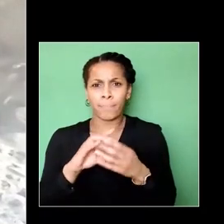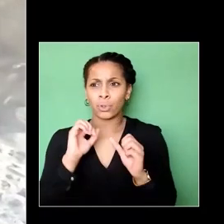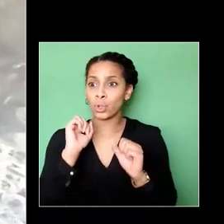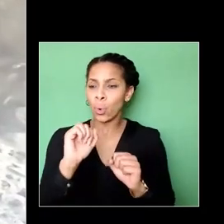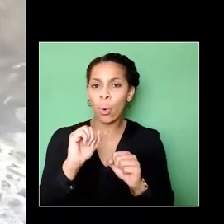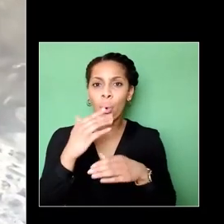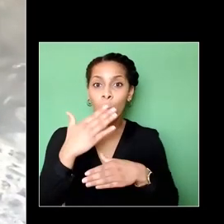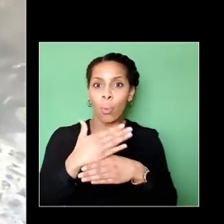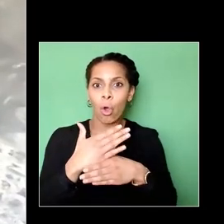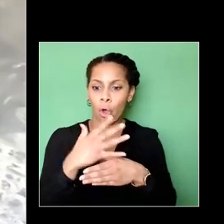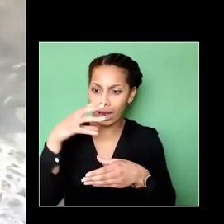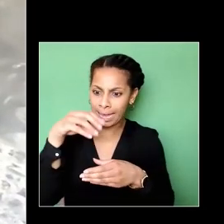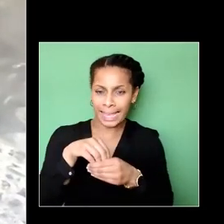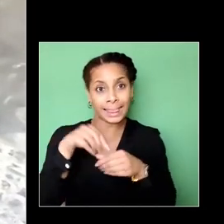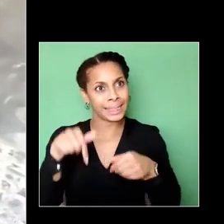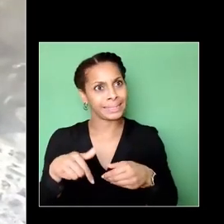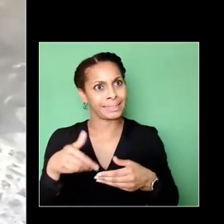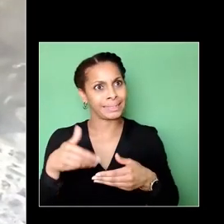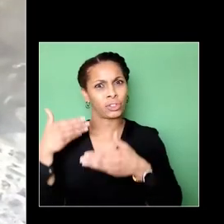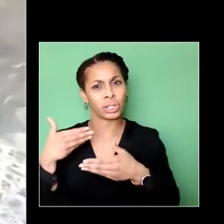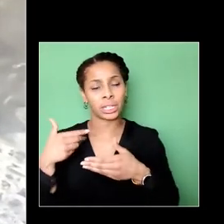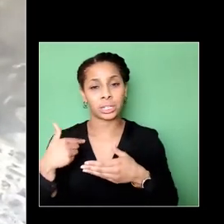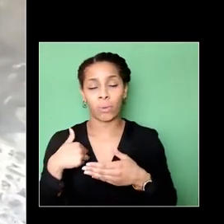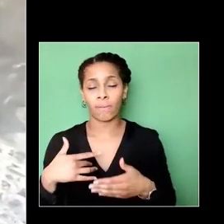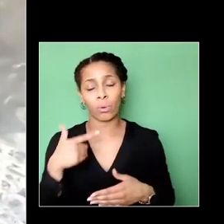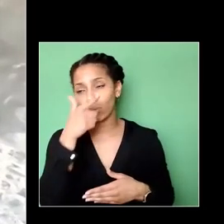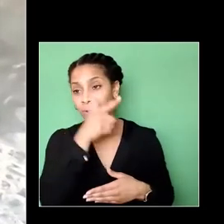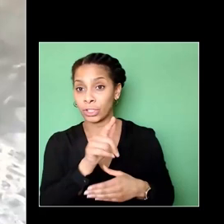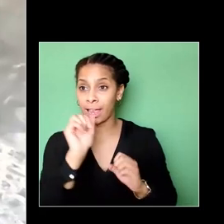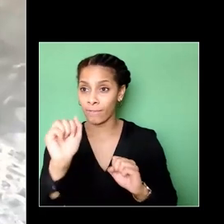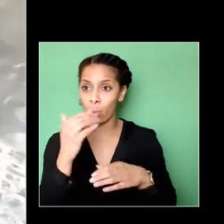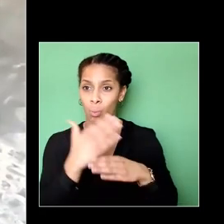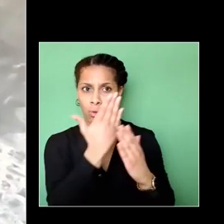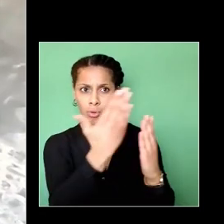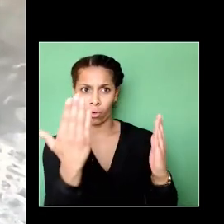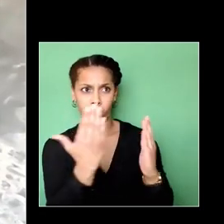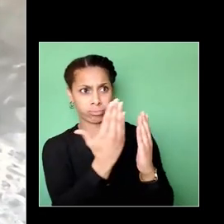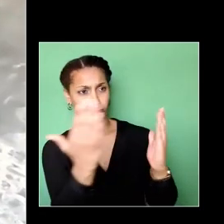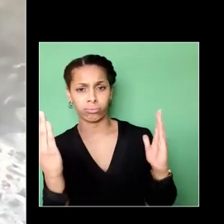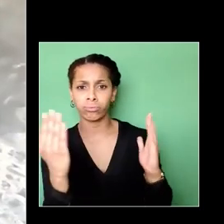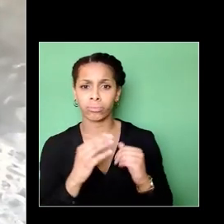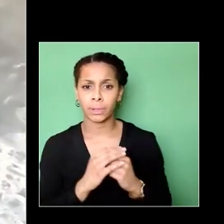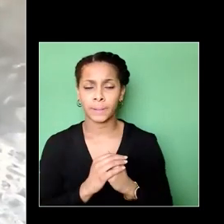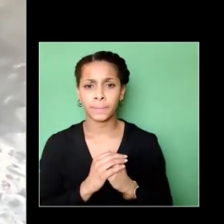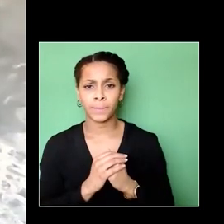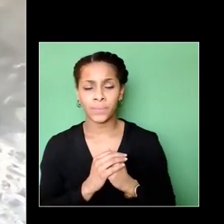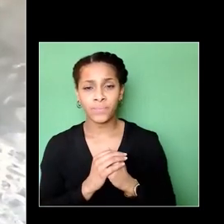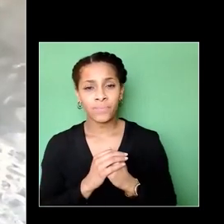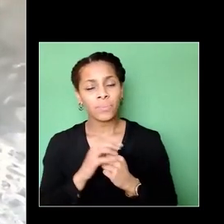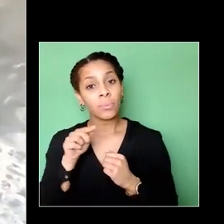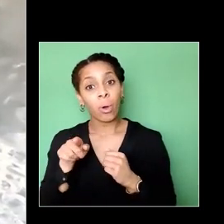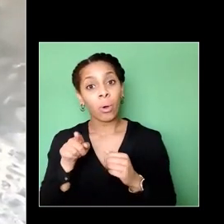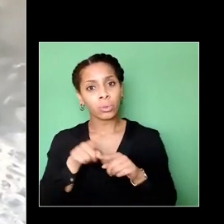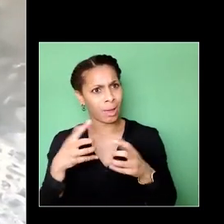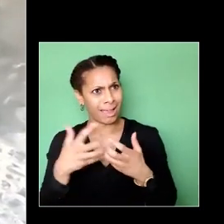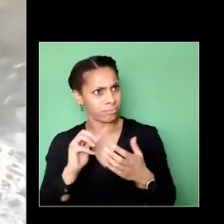That we have the privilege at the Studio Museum to steward. But it also was made possible through a connection, through